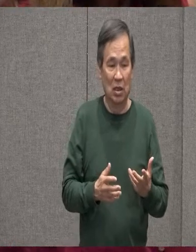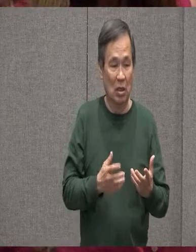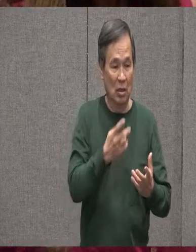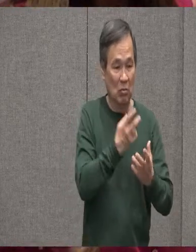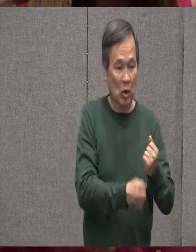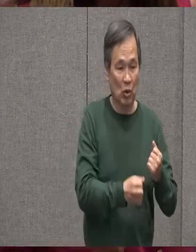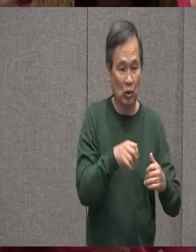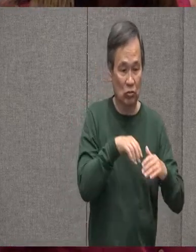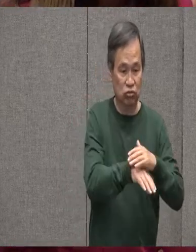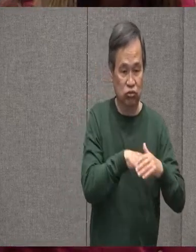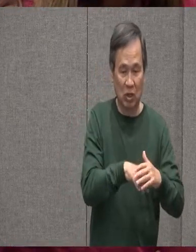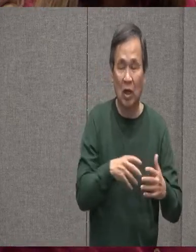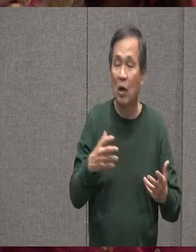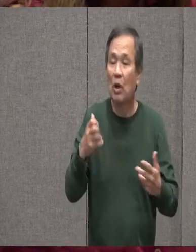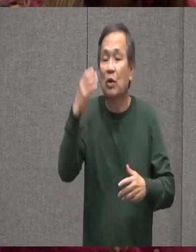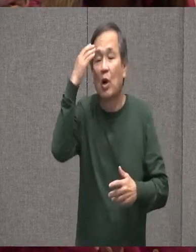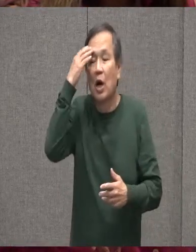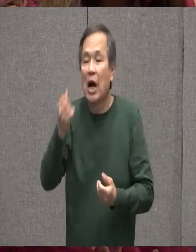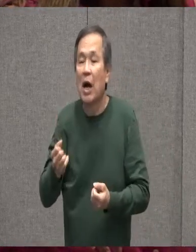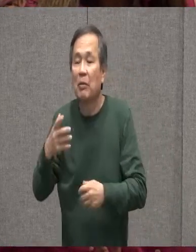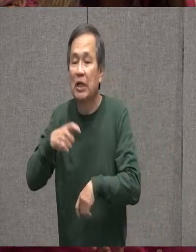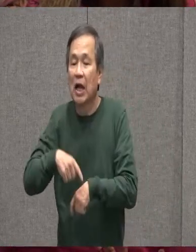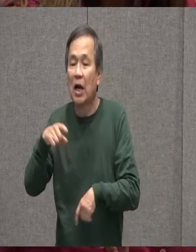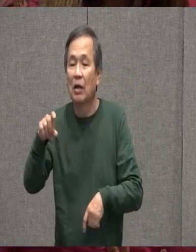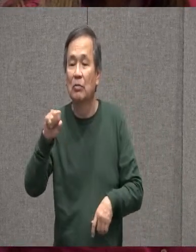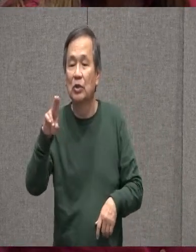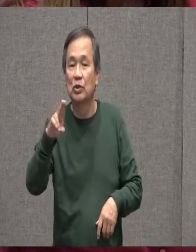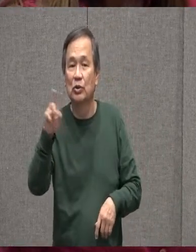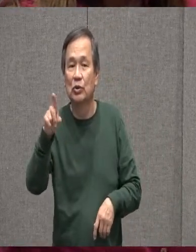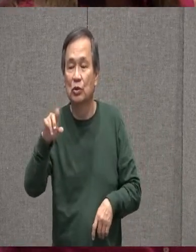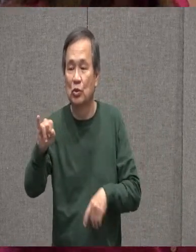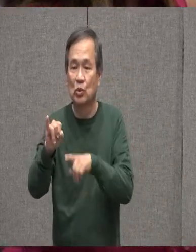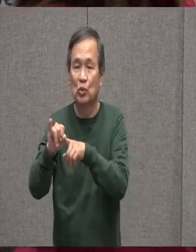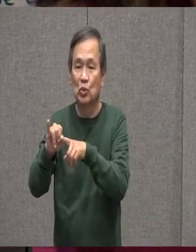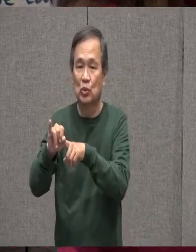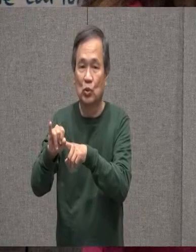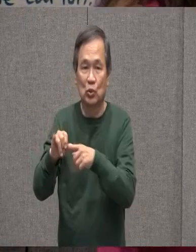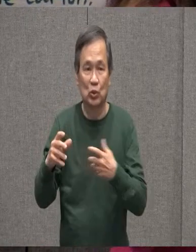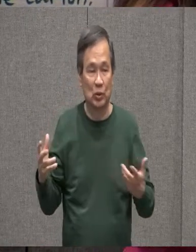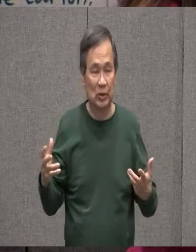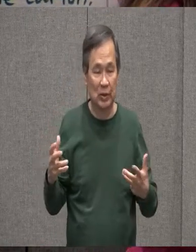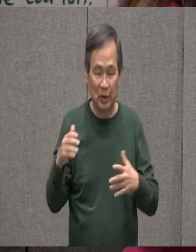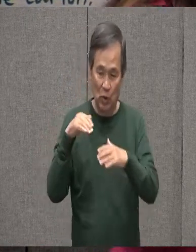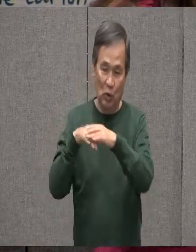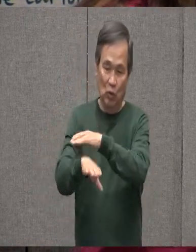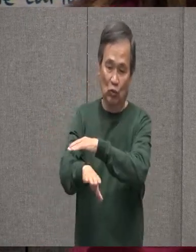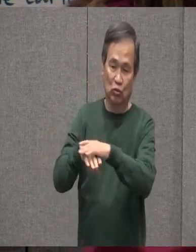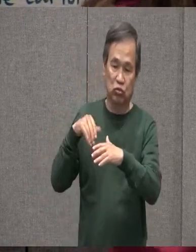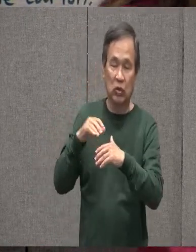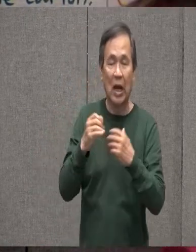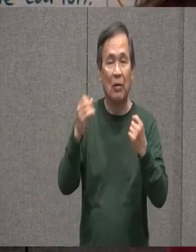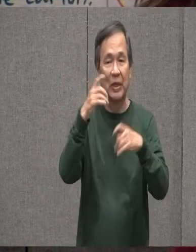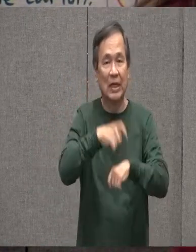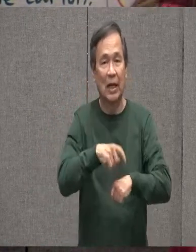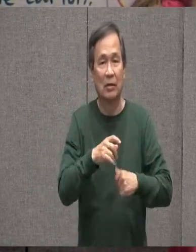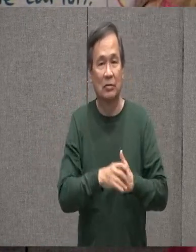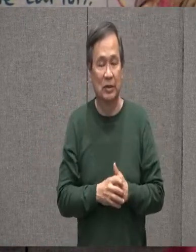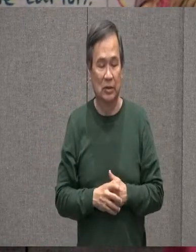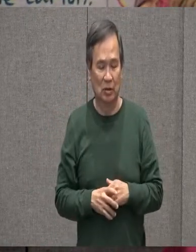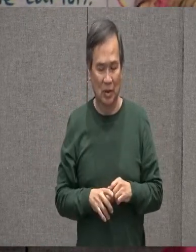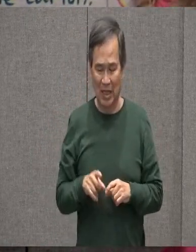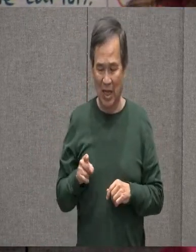fractions? Because I have to know out of 100 times. So what do I have to do? I have to add